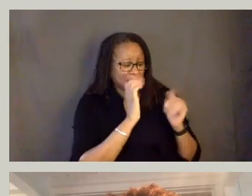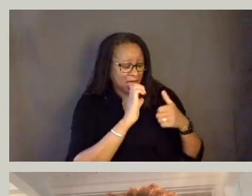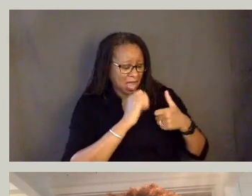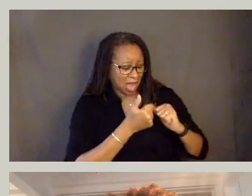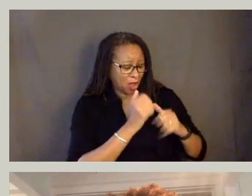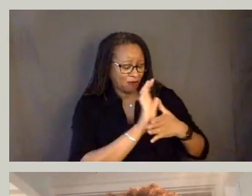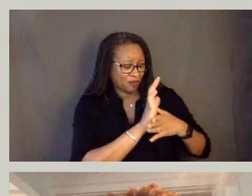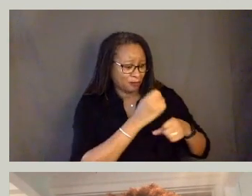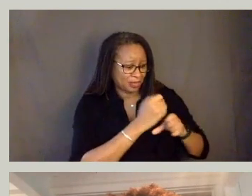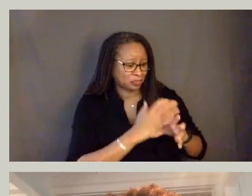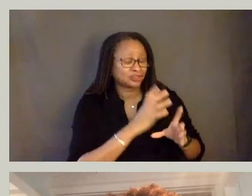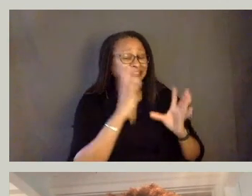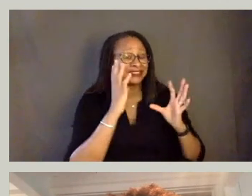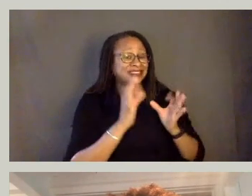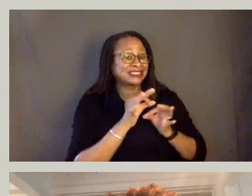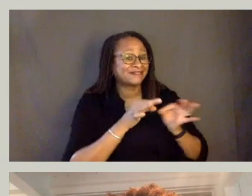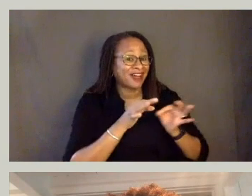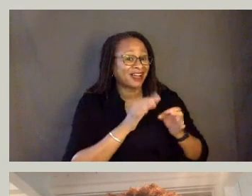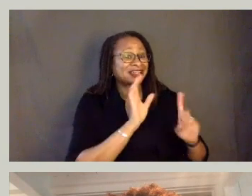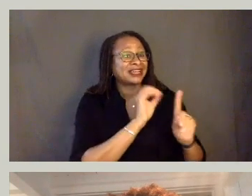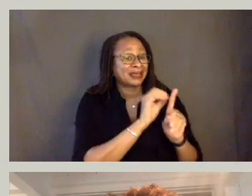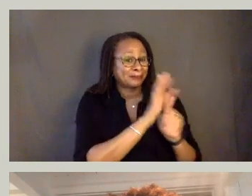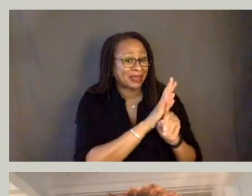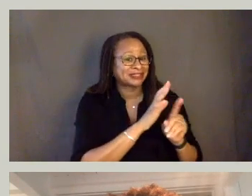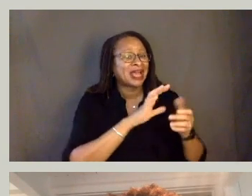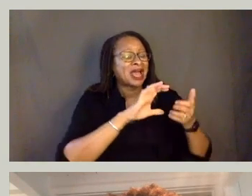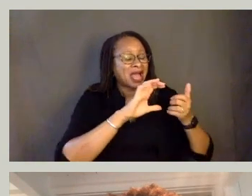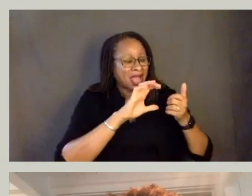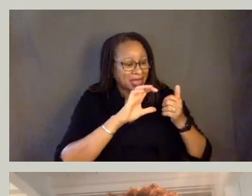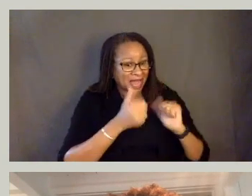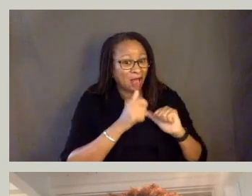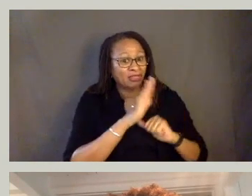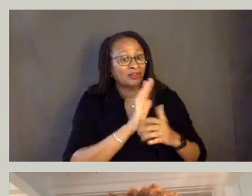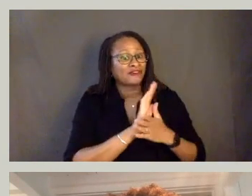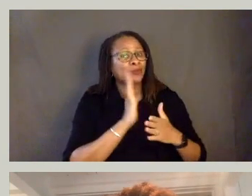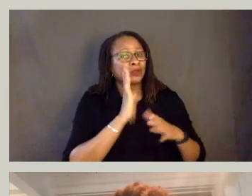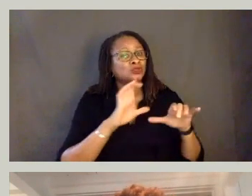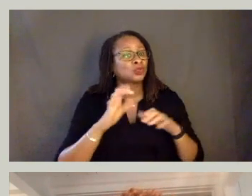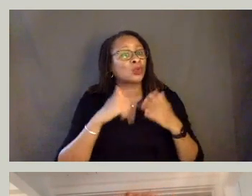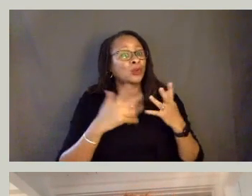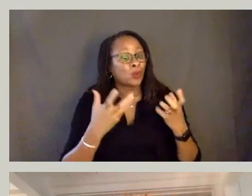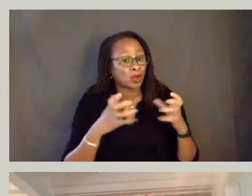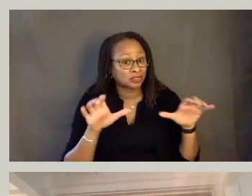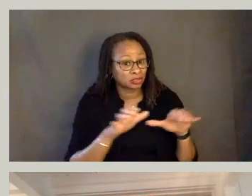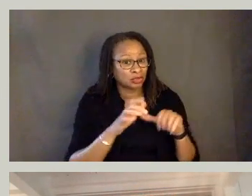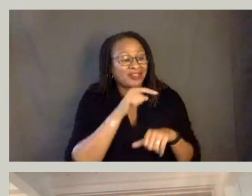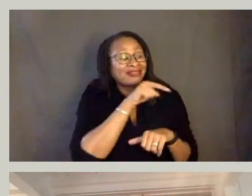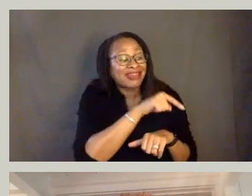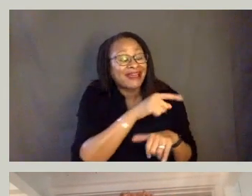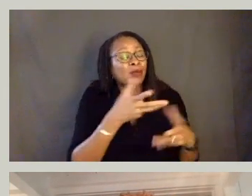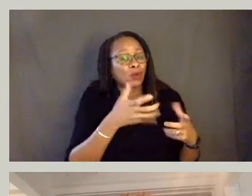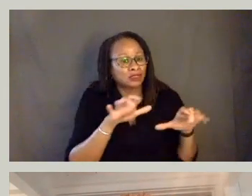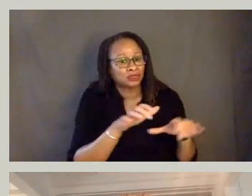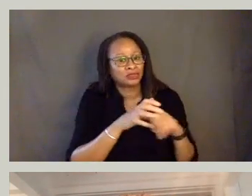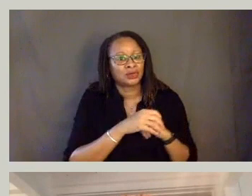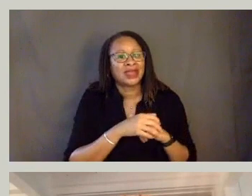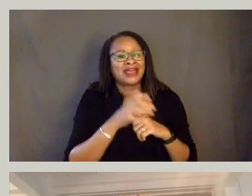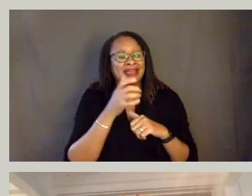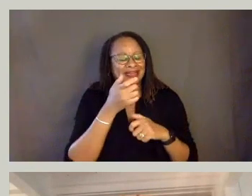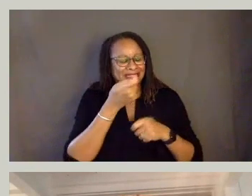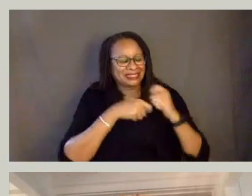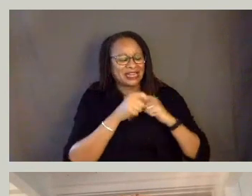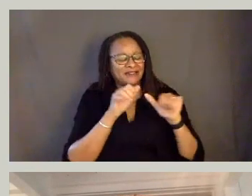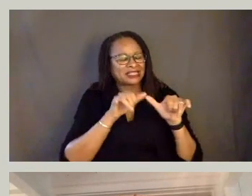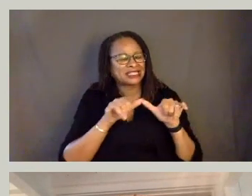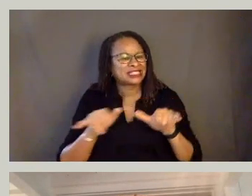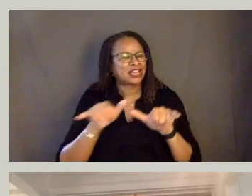funding, of listening to how filmmakers define impact and how their film will do what they want it to do, as opposed to